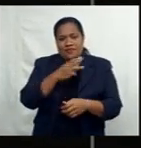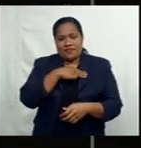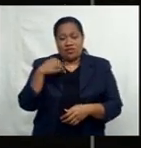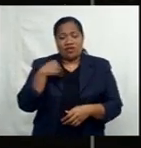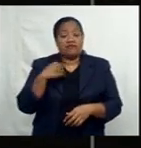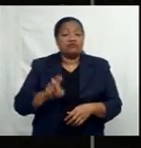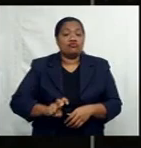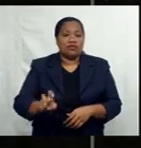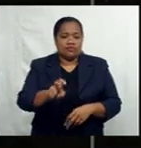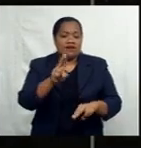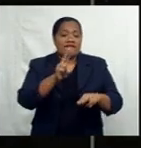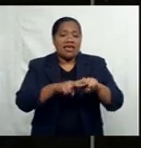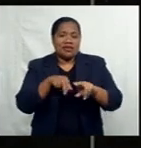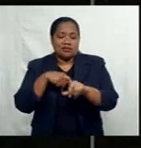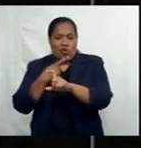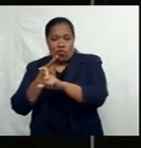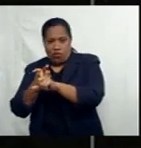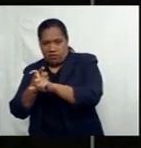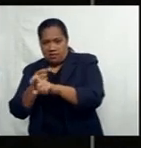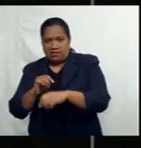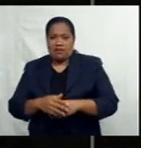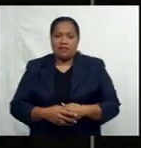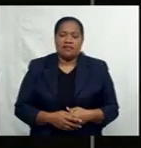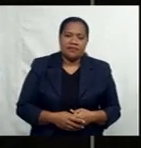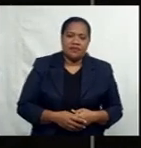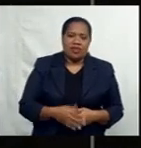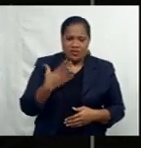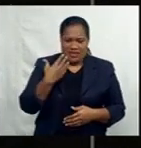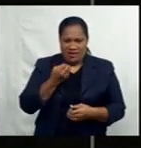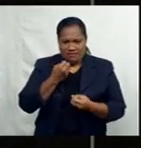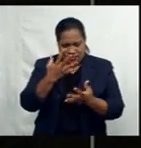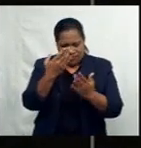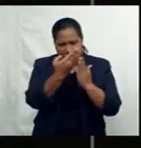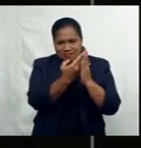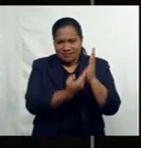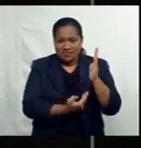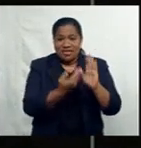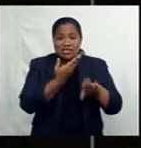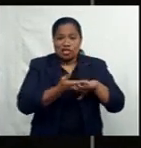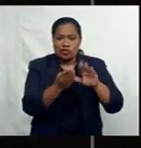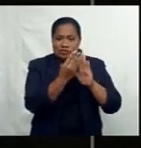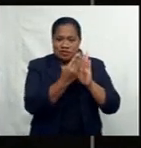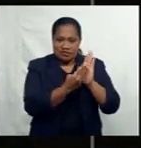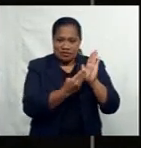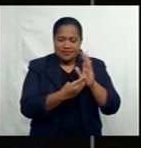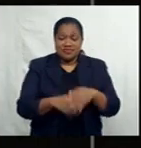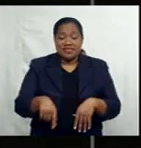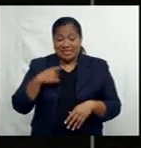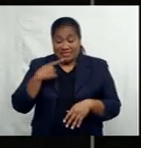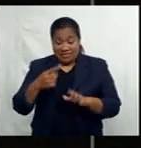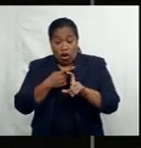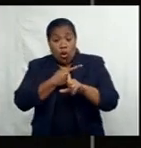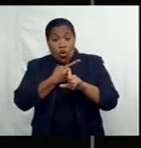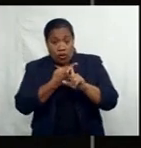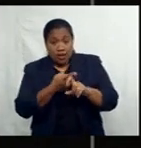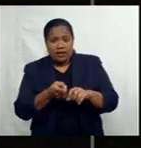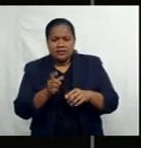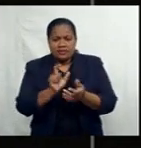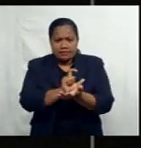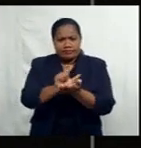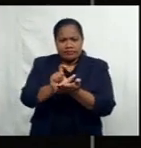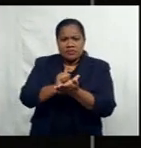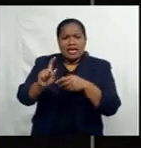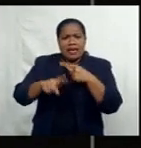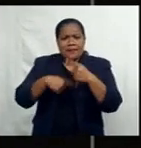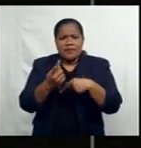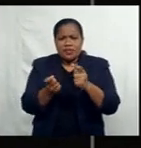Khoya while outlining the incentives in the new budget. Lina Rees reports that Khoya also cleared the air on a key amendment